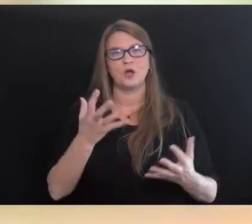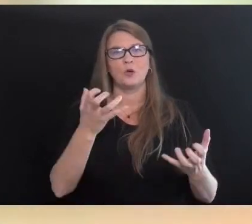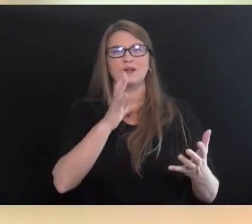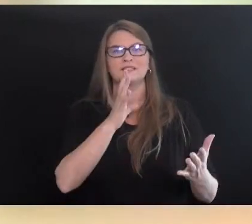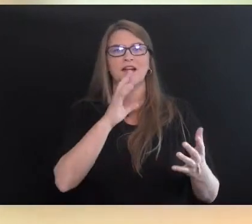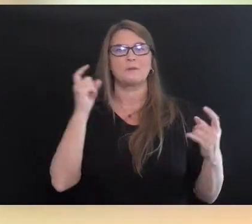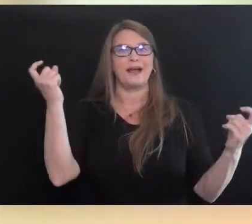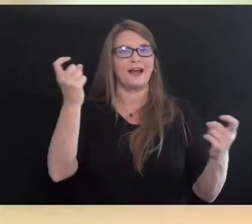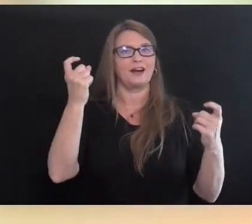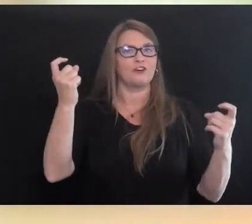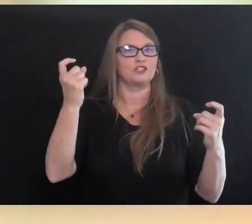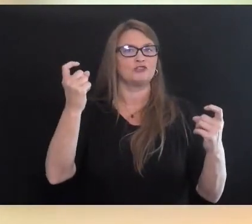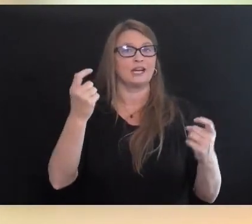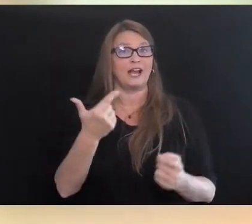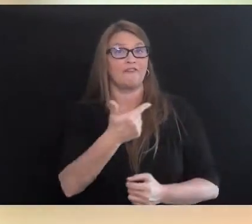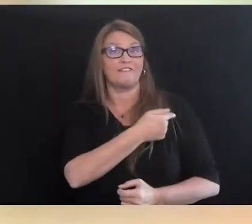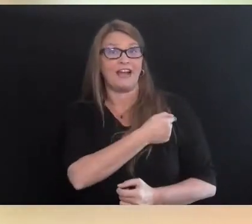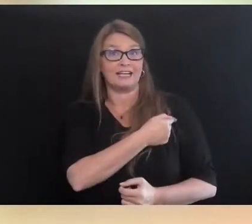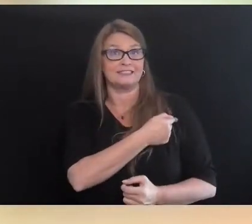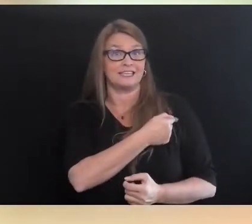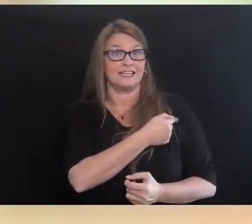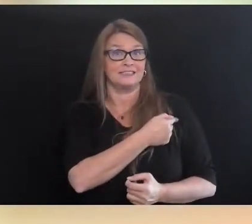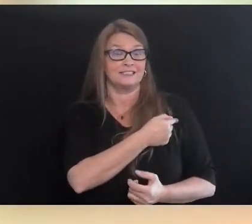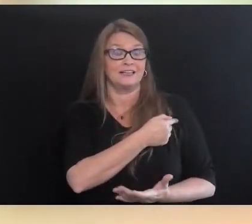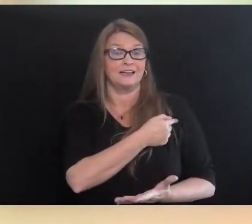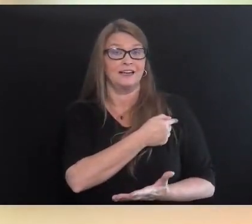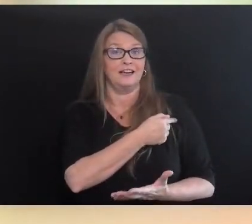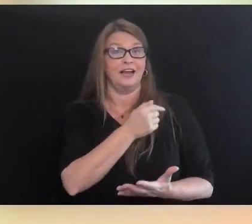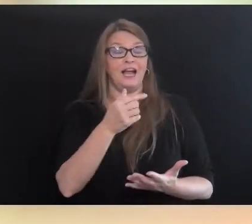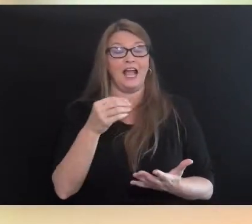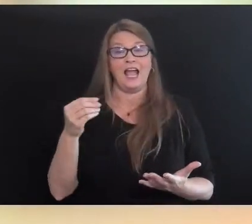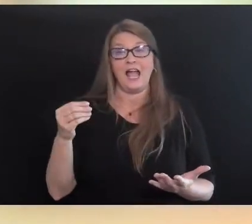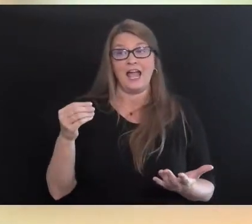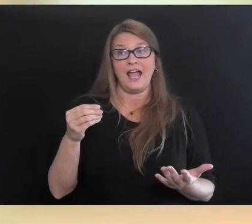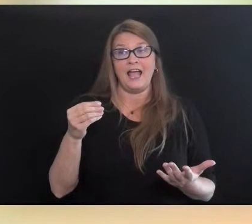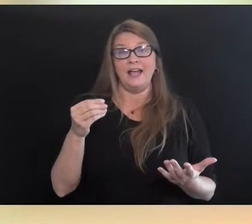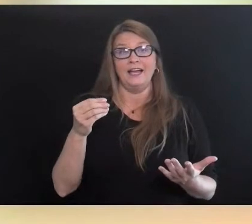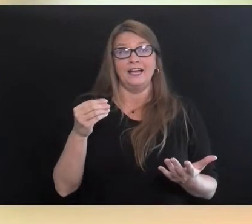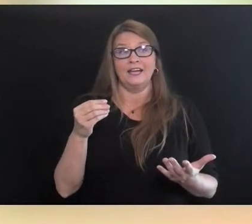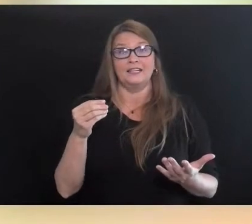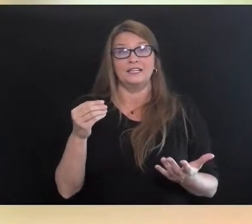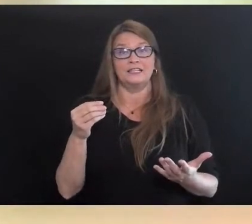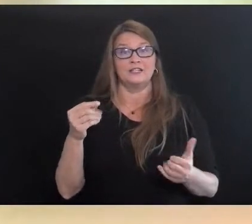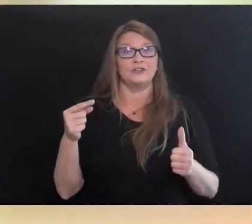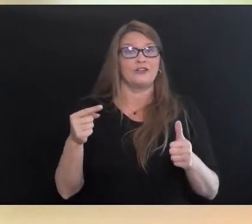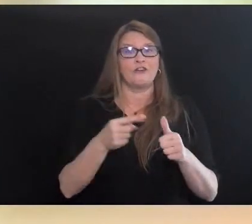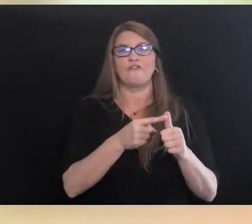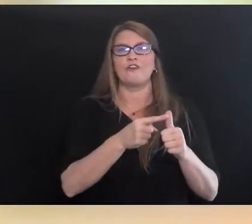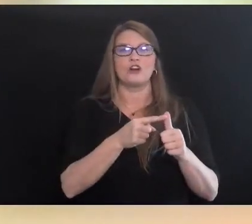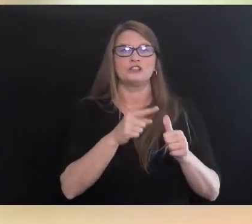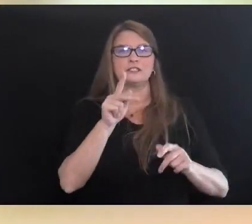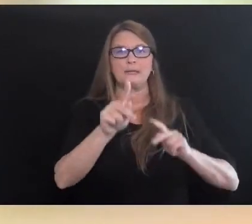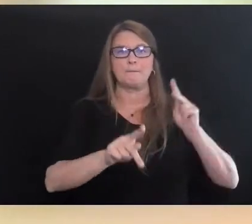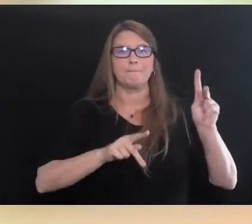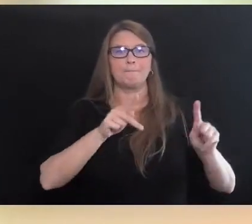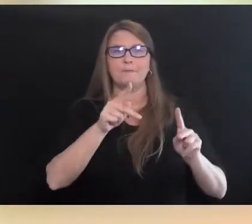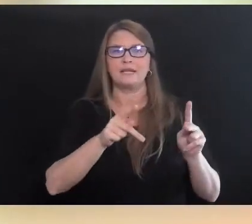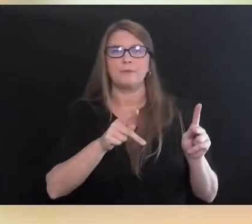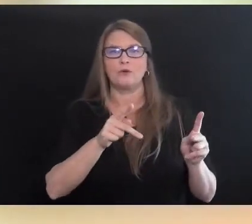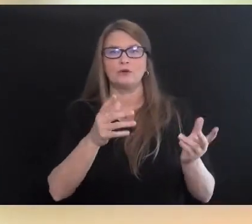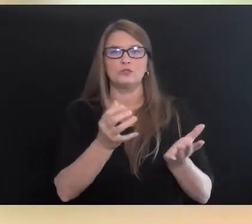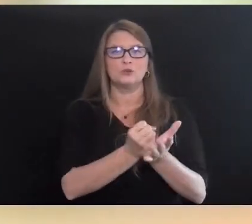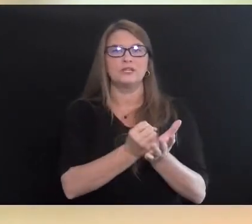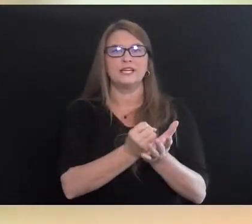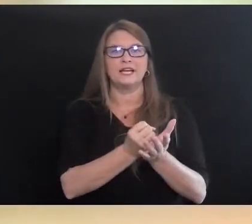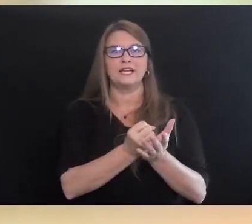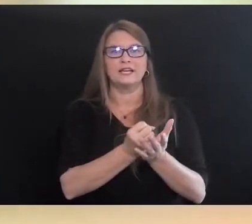the vaccination anniversary. One of the first people to receive the